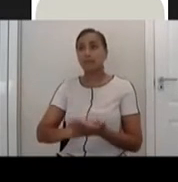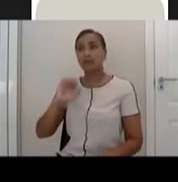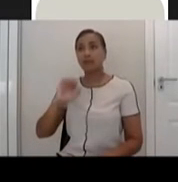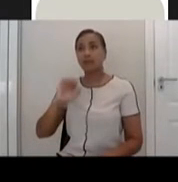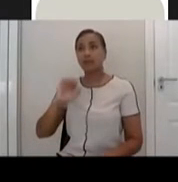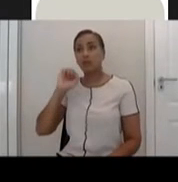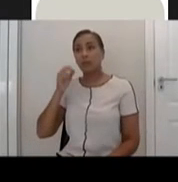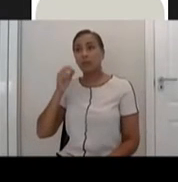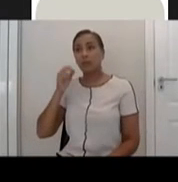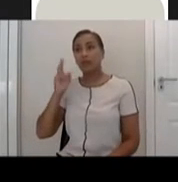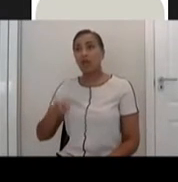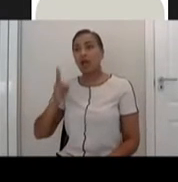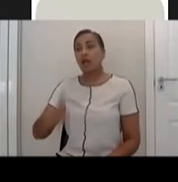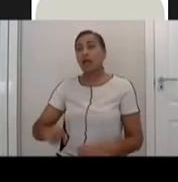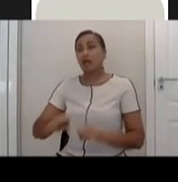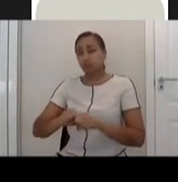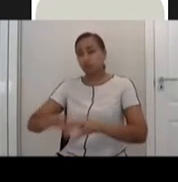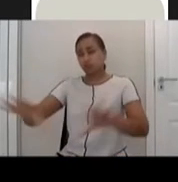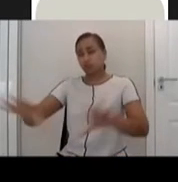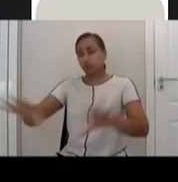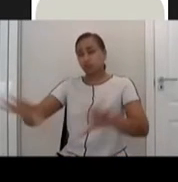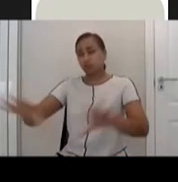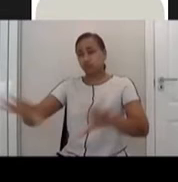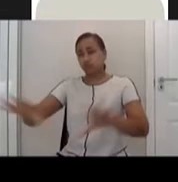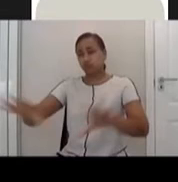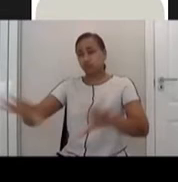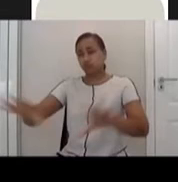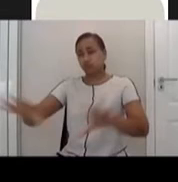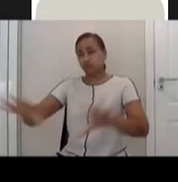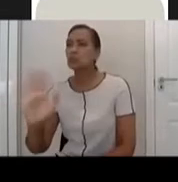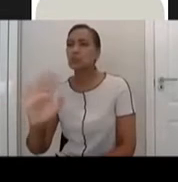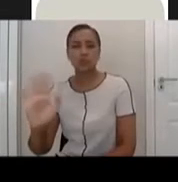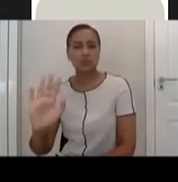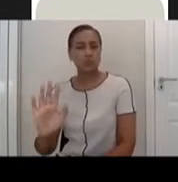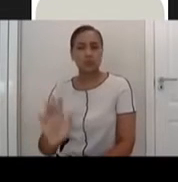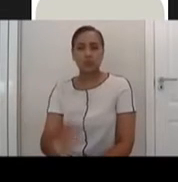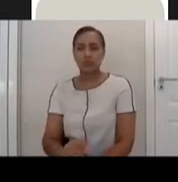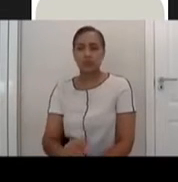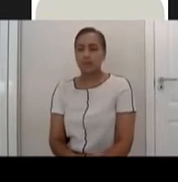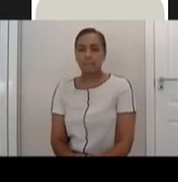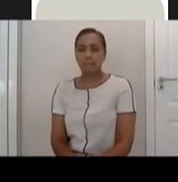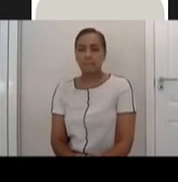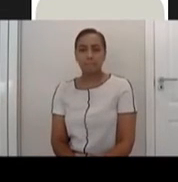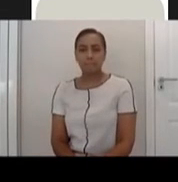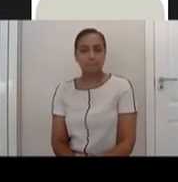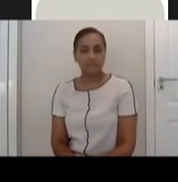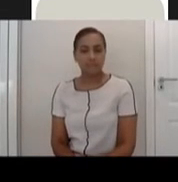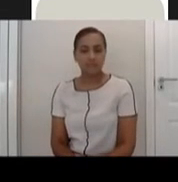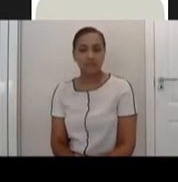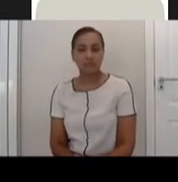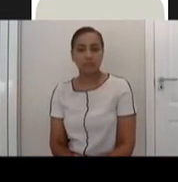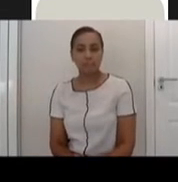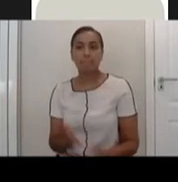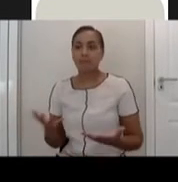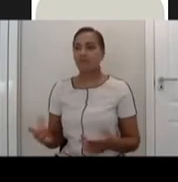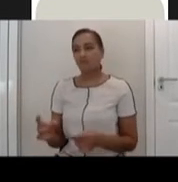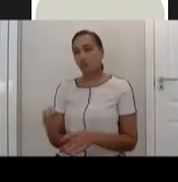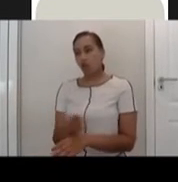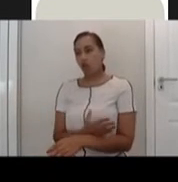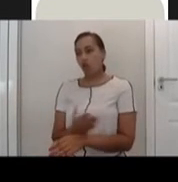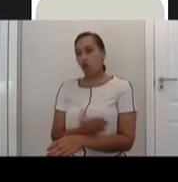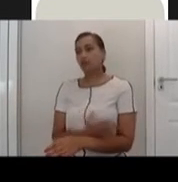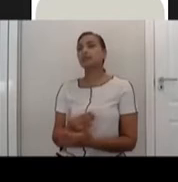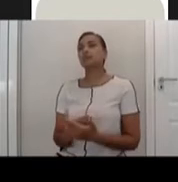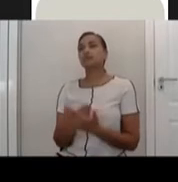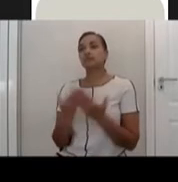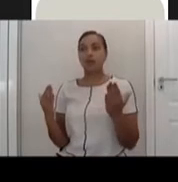another significant second wave locally, or we've changed the way we're doing things locally. So at the moment, it's early